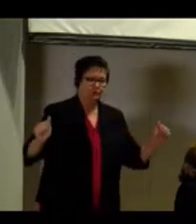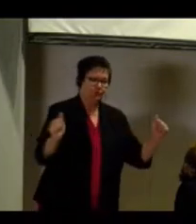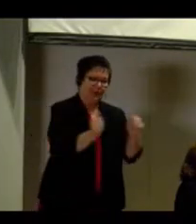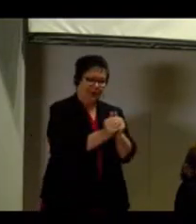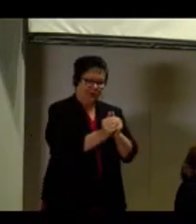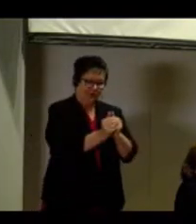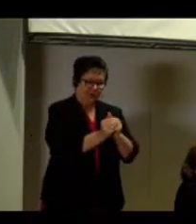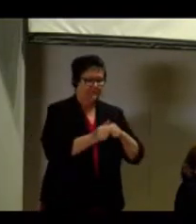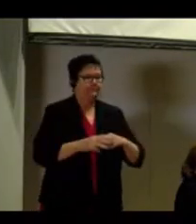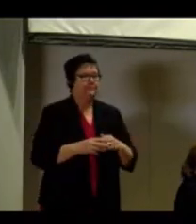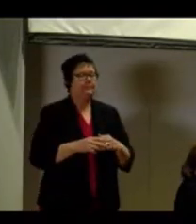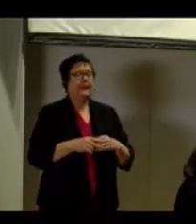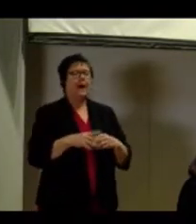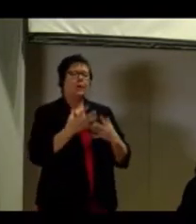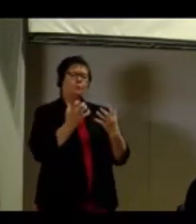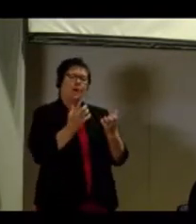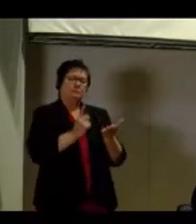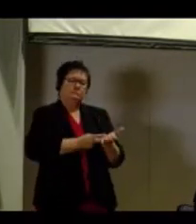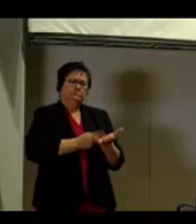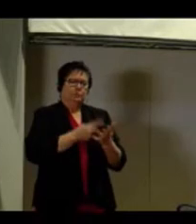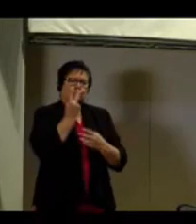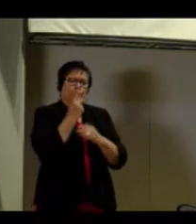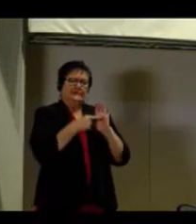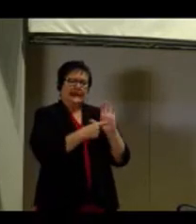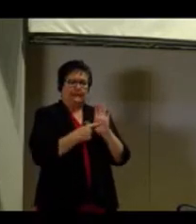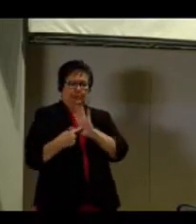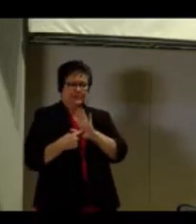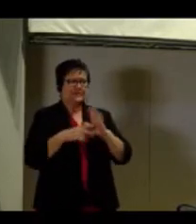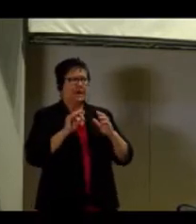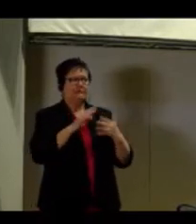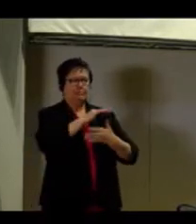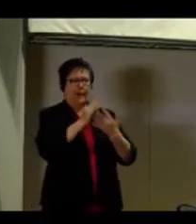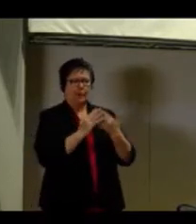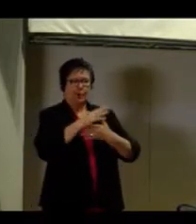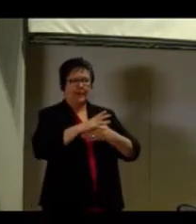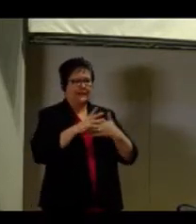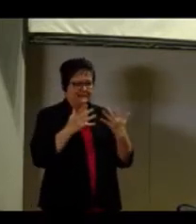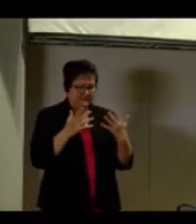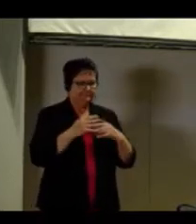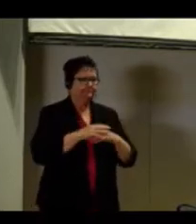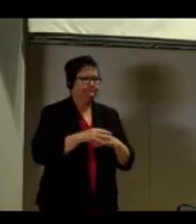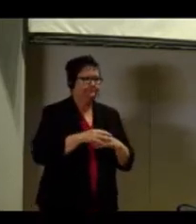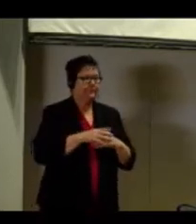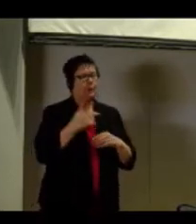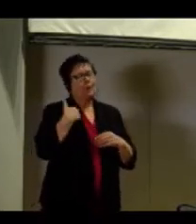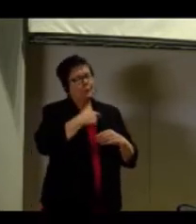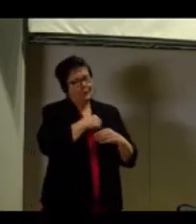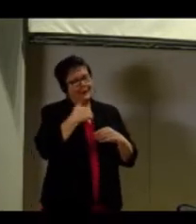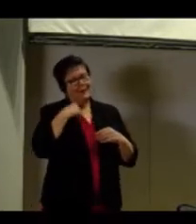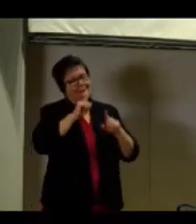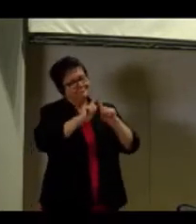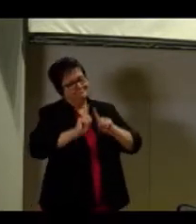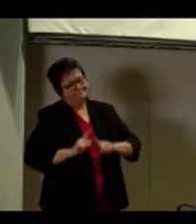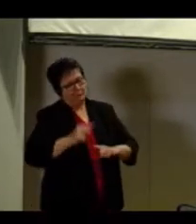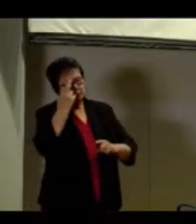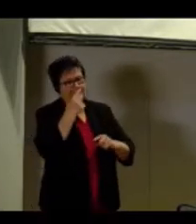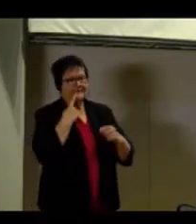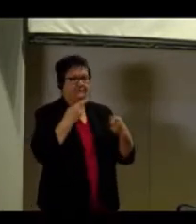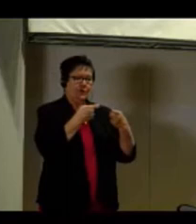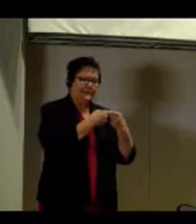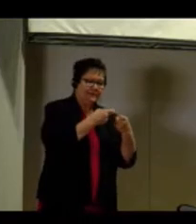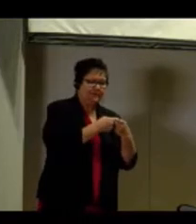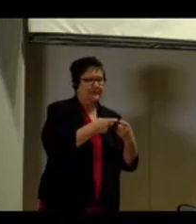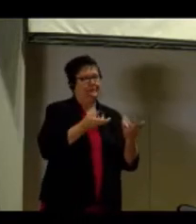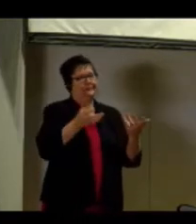sort of two examples of extremes of priorities, and clearly we digitize for a whole lot of reasons, including, you know,